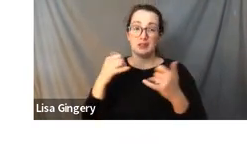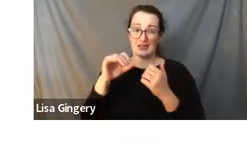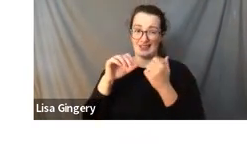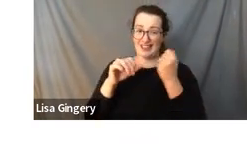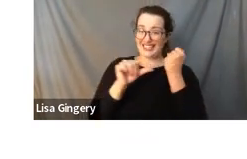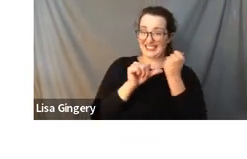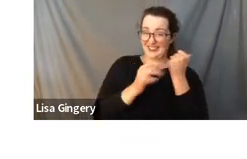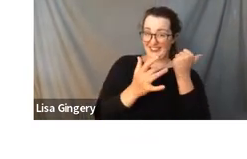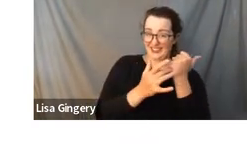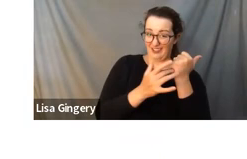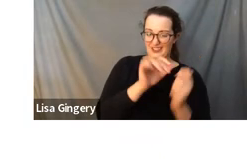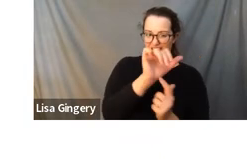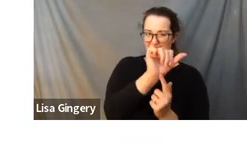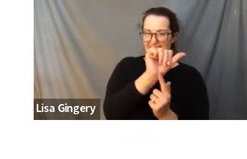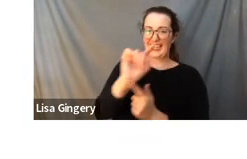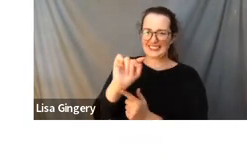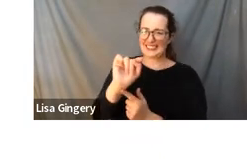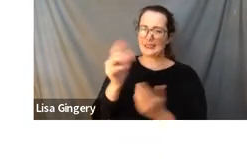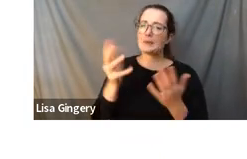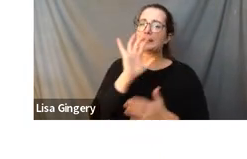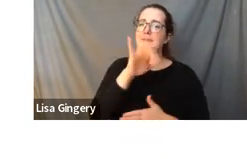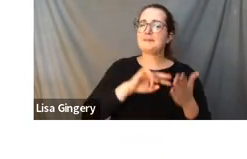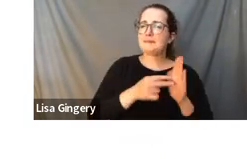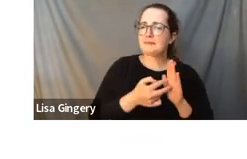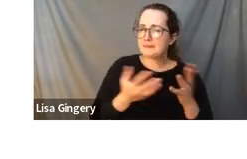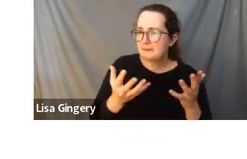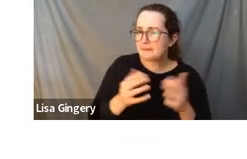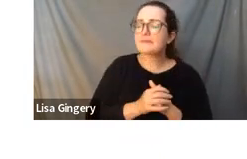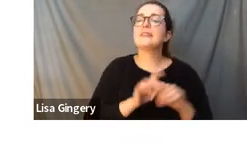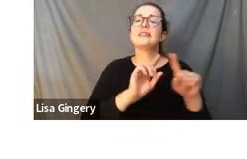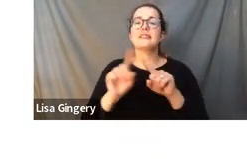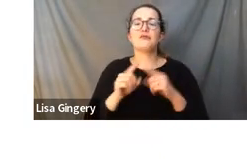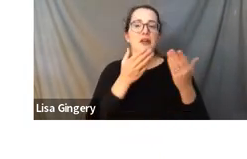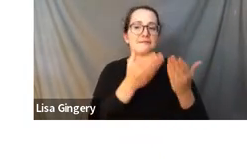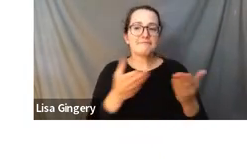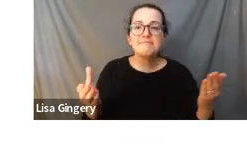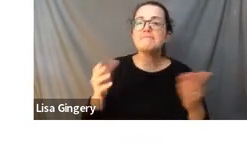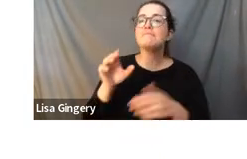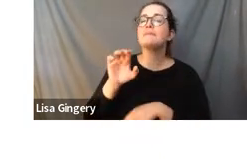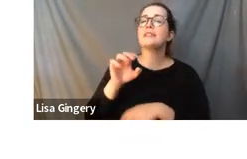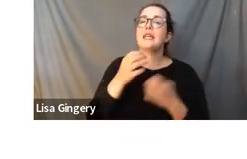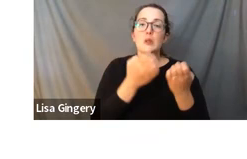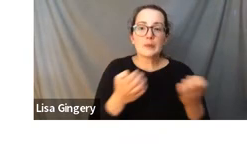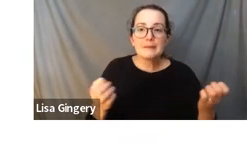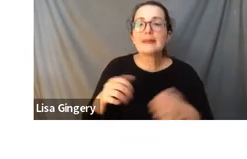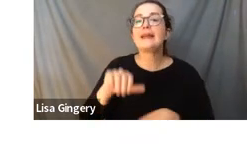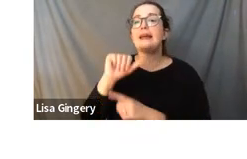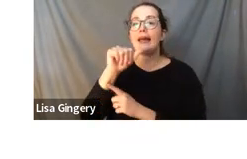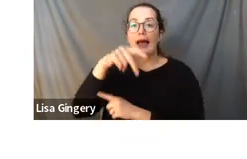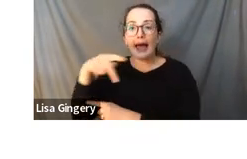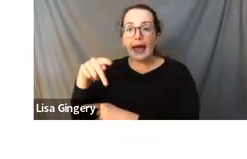technology, AT, is an item, piece of equipment, software, or an app that is used to help people